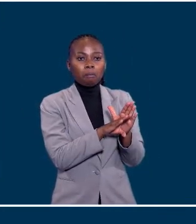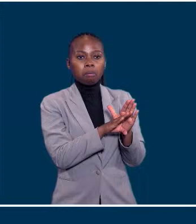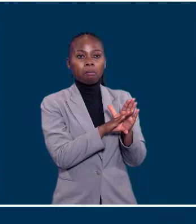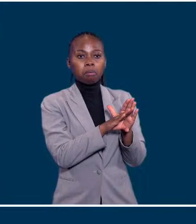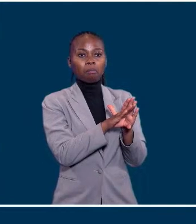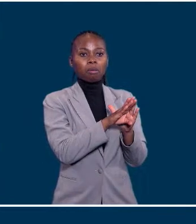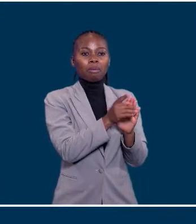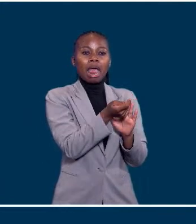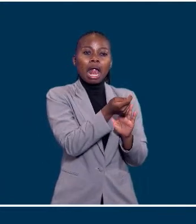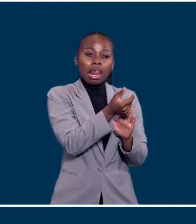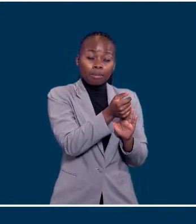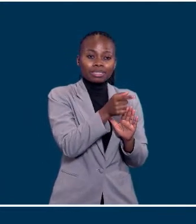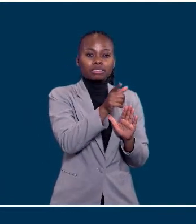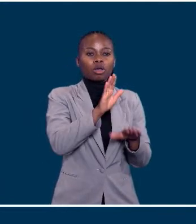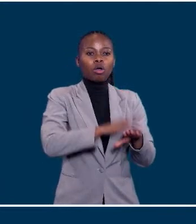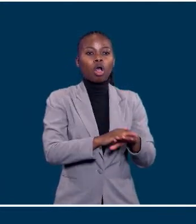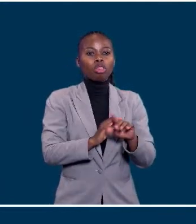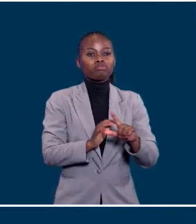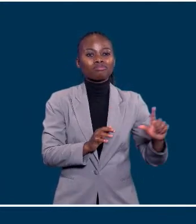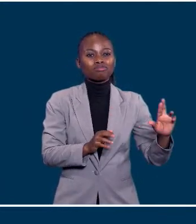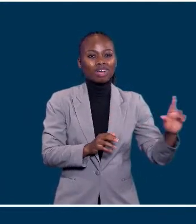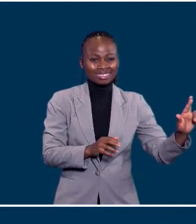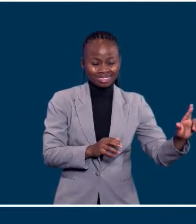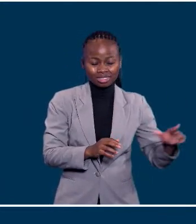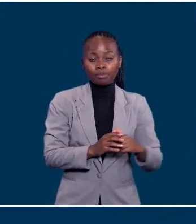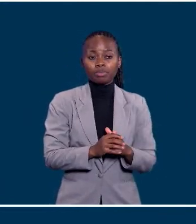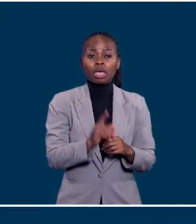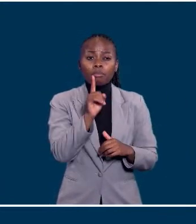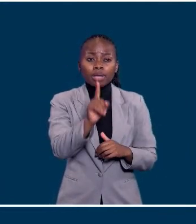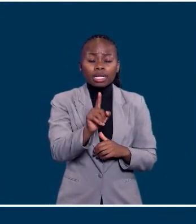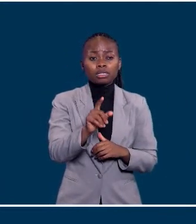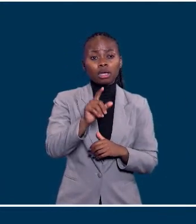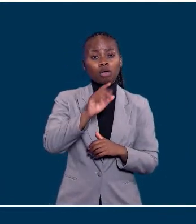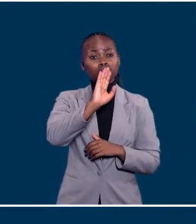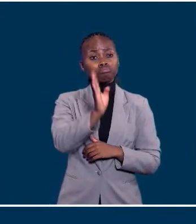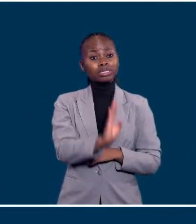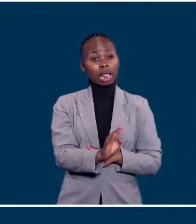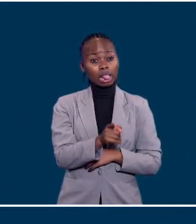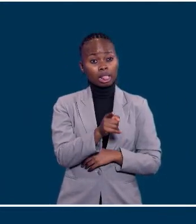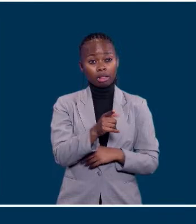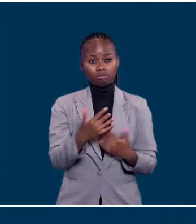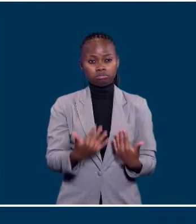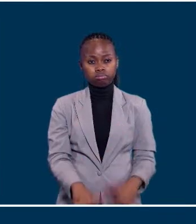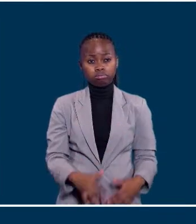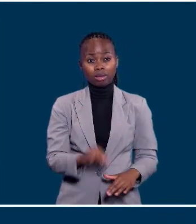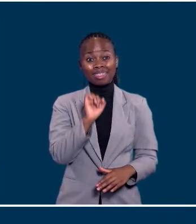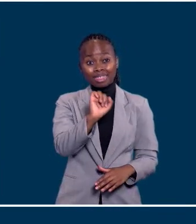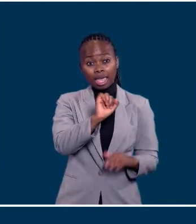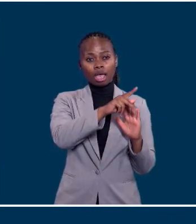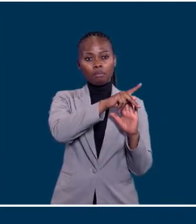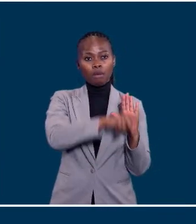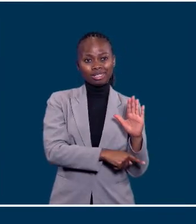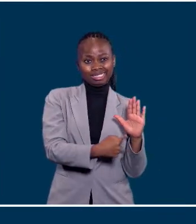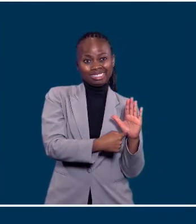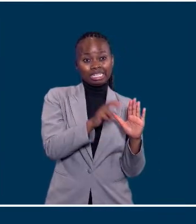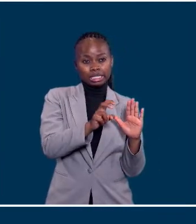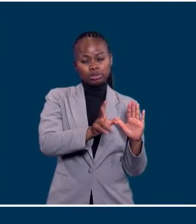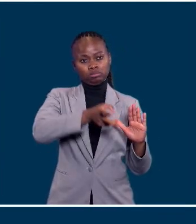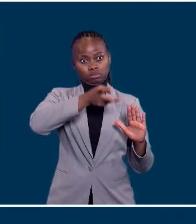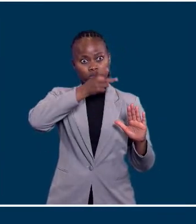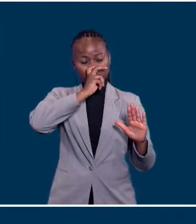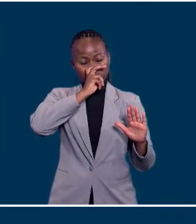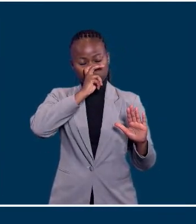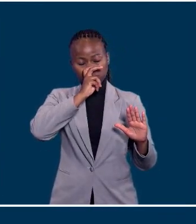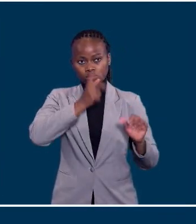seen more or less the same thing. The one exception here is Brazil, which has had to raise its policy rates back up